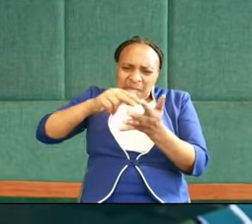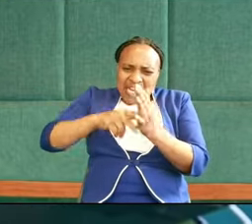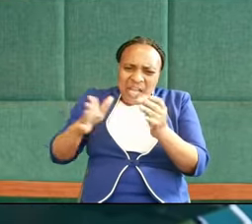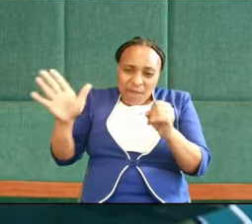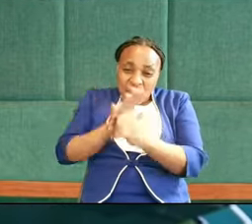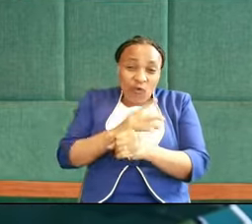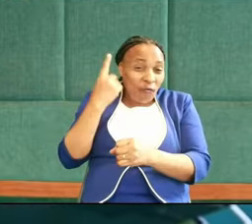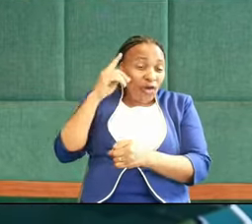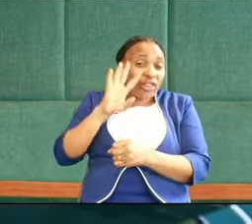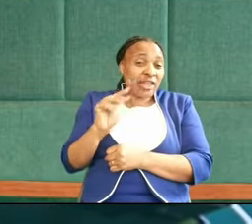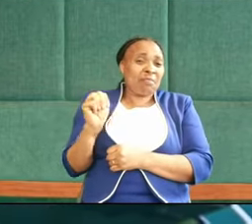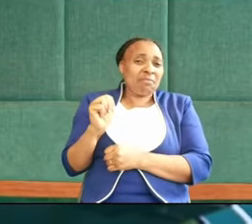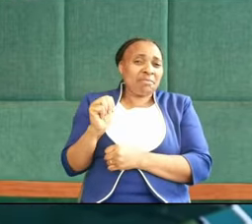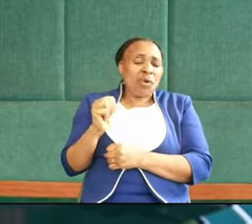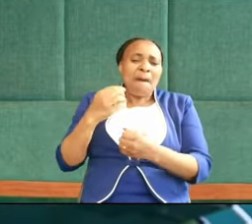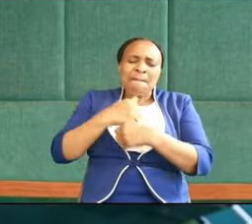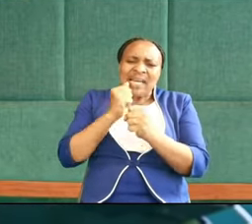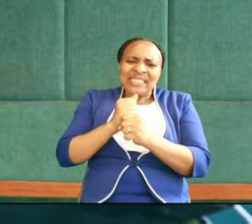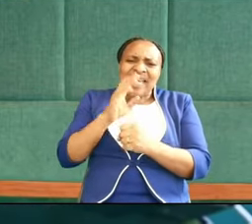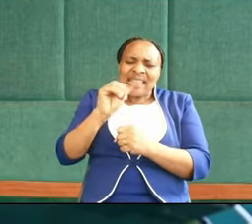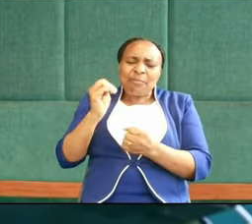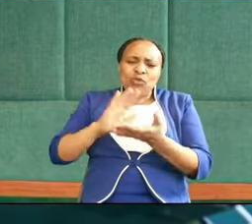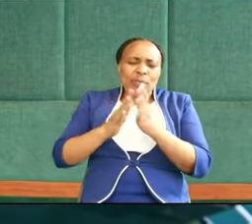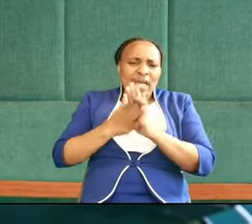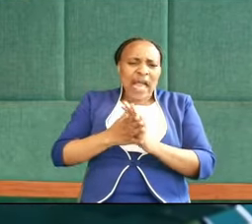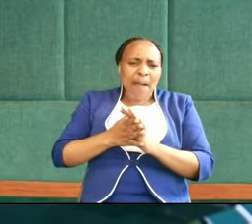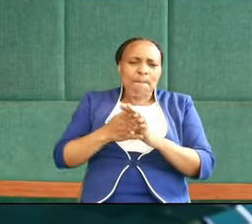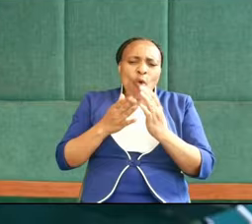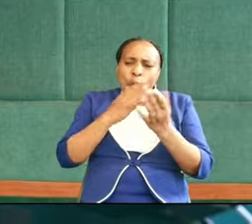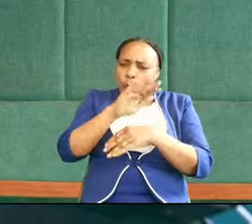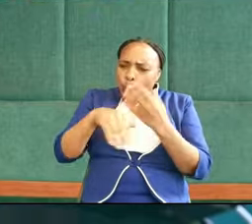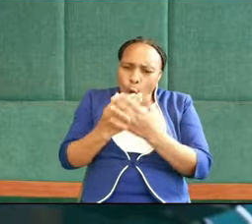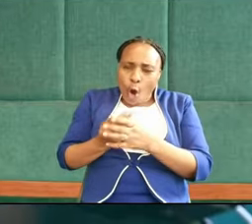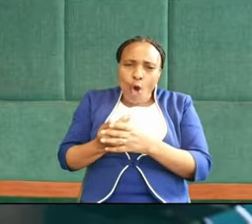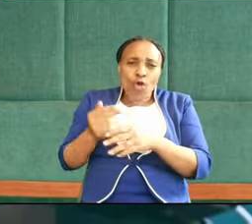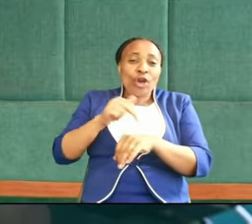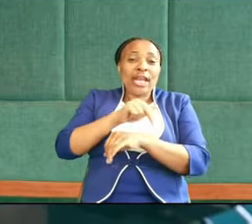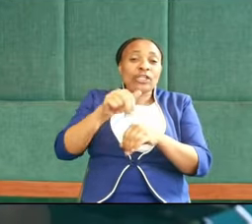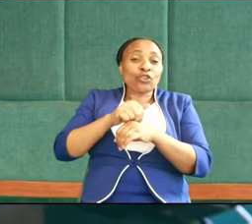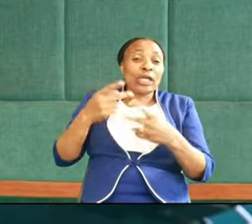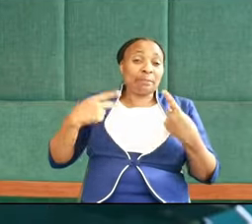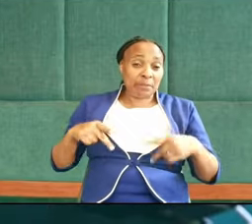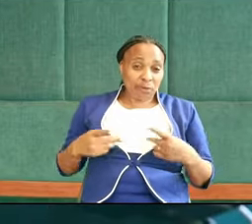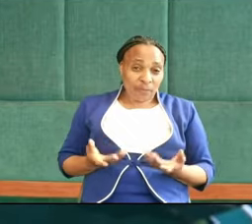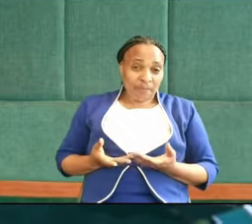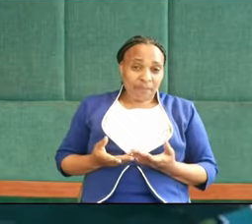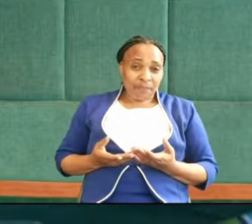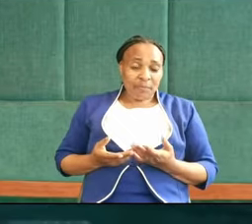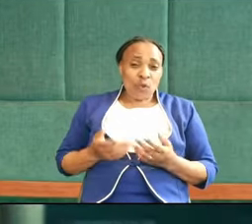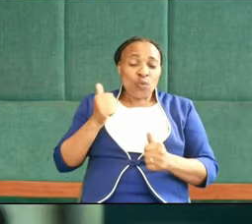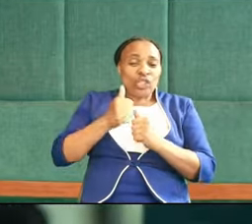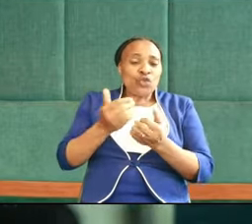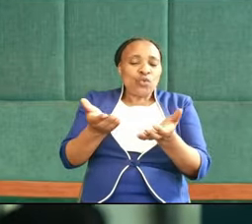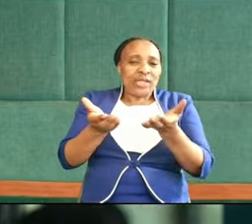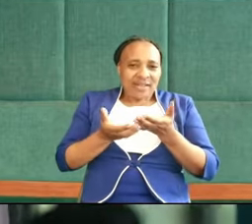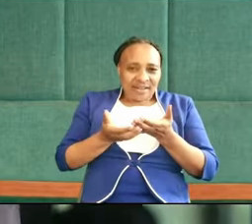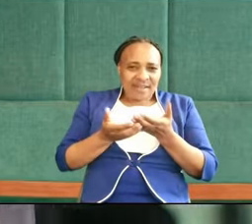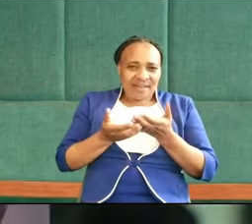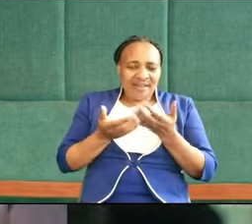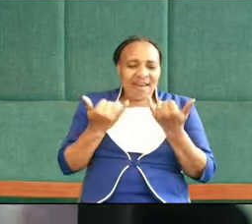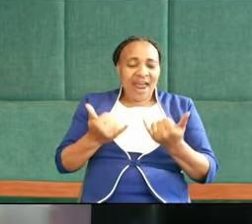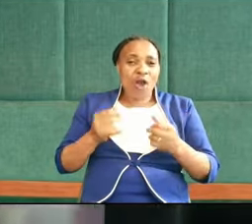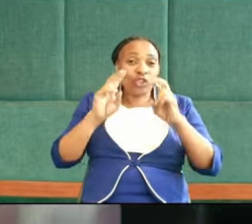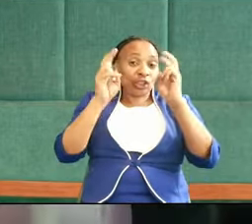things that makes them citizens, the things that makes them unique. In context,